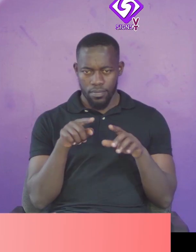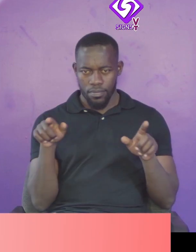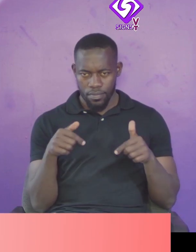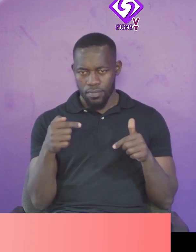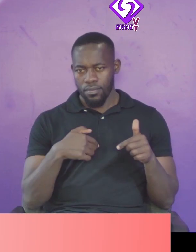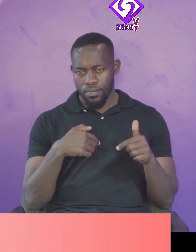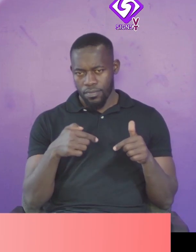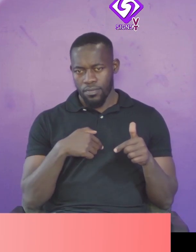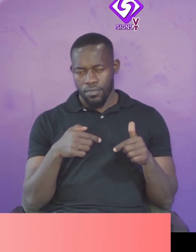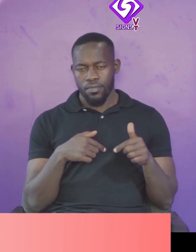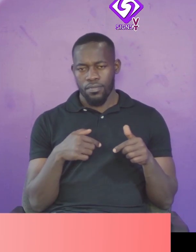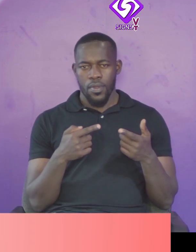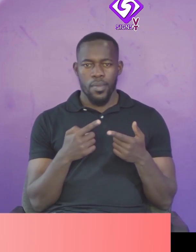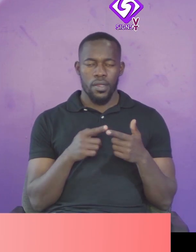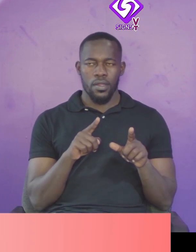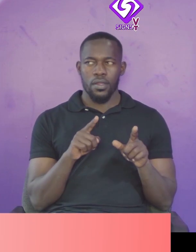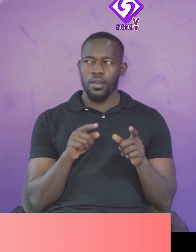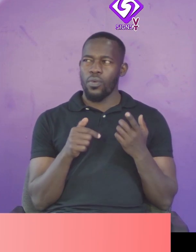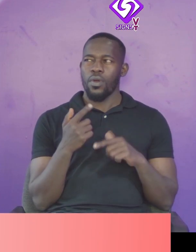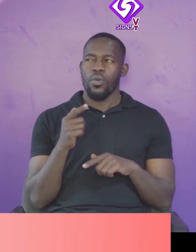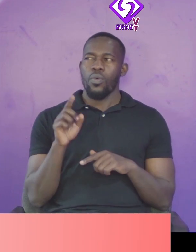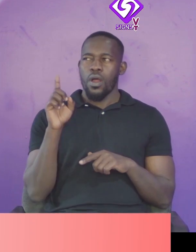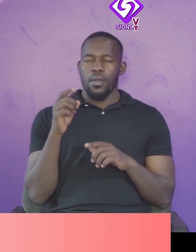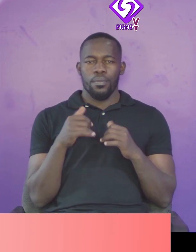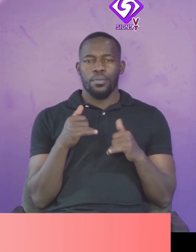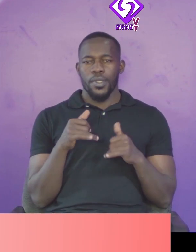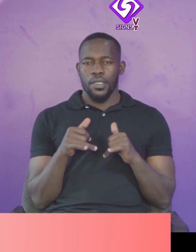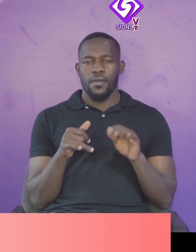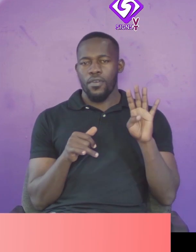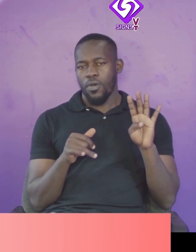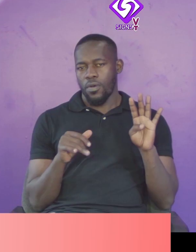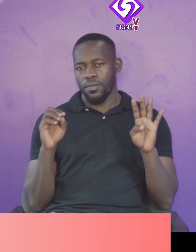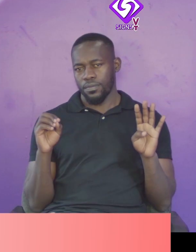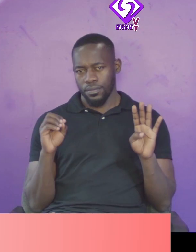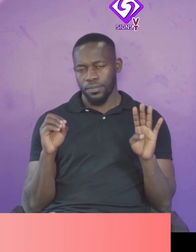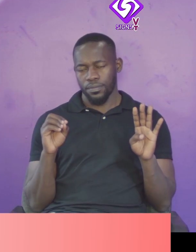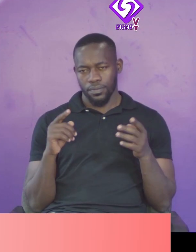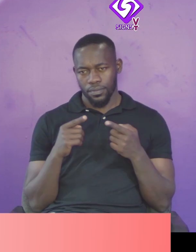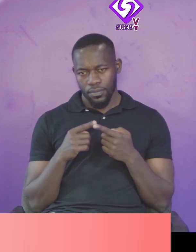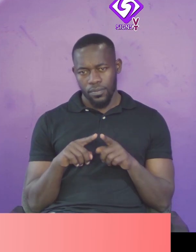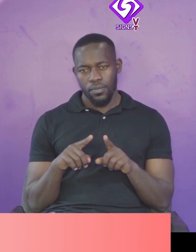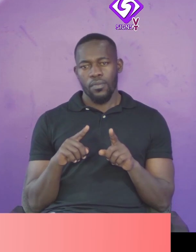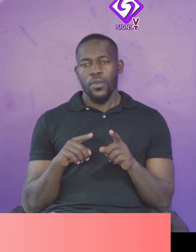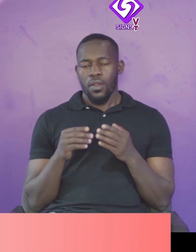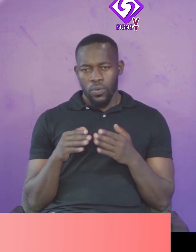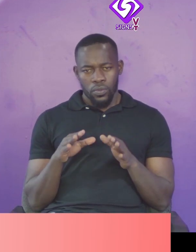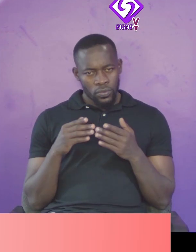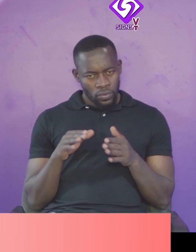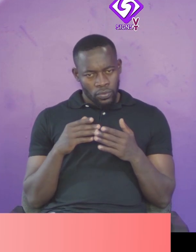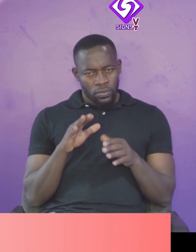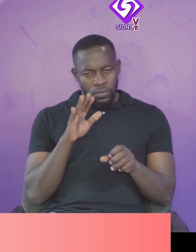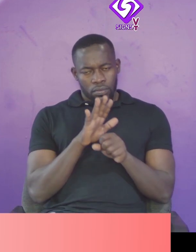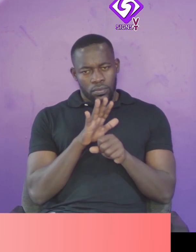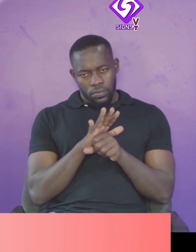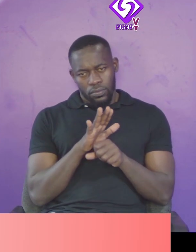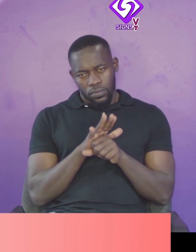win 4-0. That was in the Champions League. But they managed to concede in most of these games. They